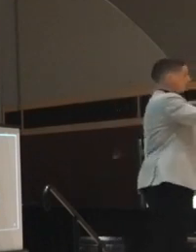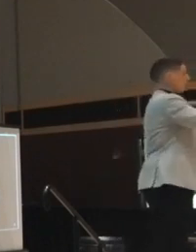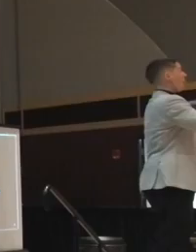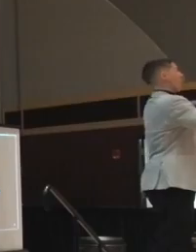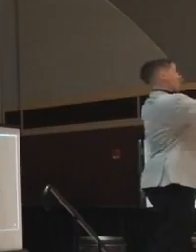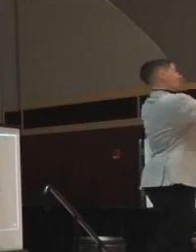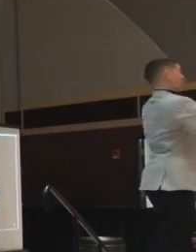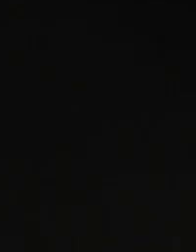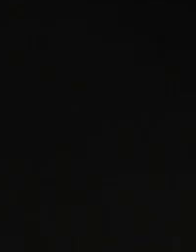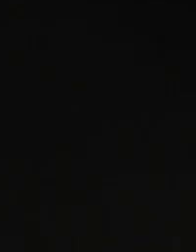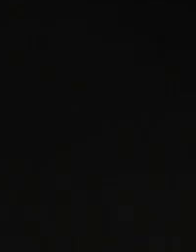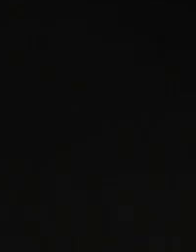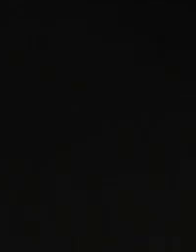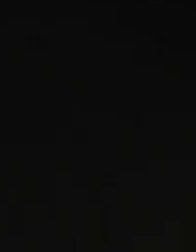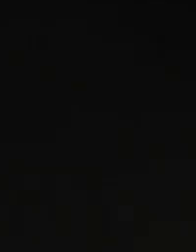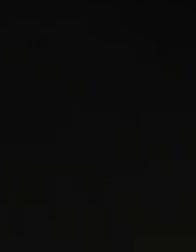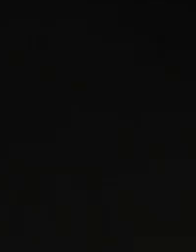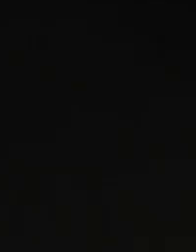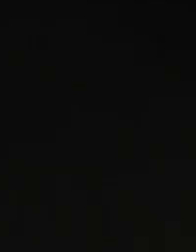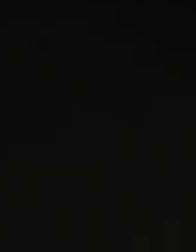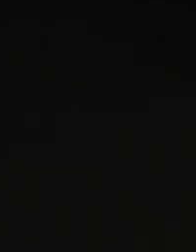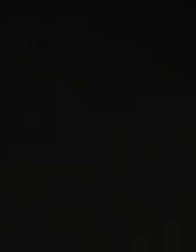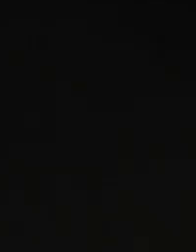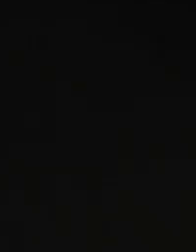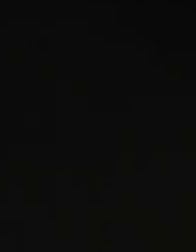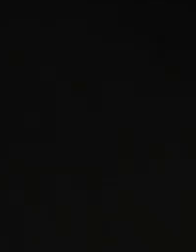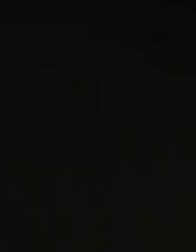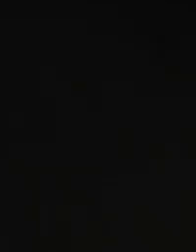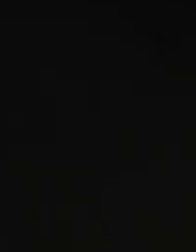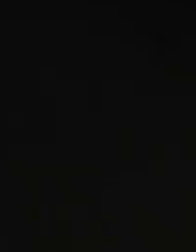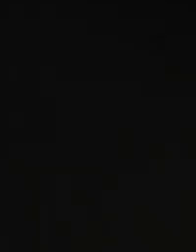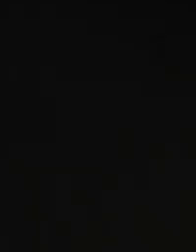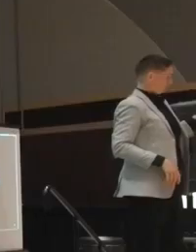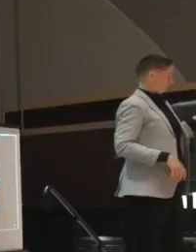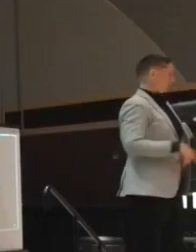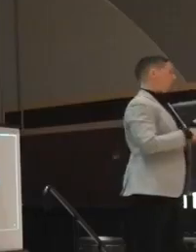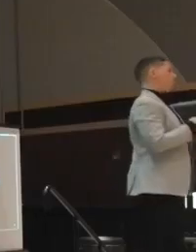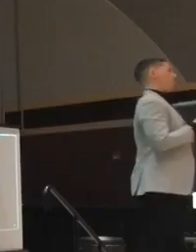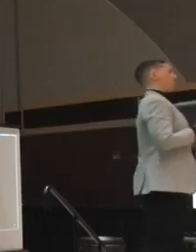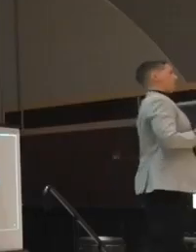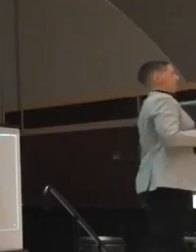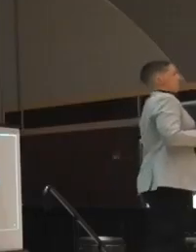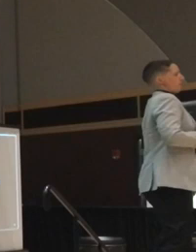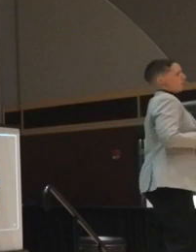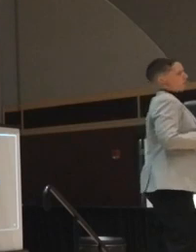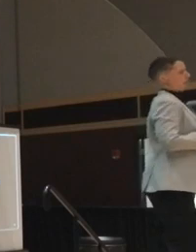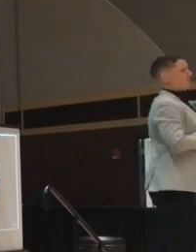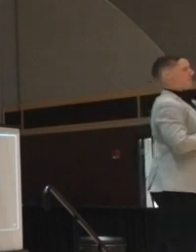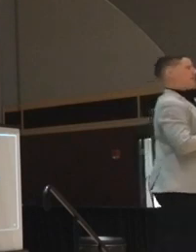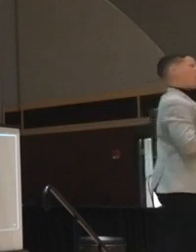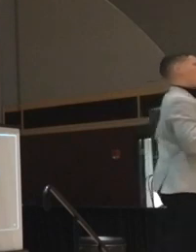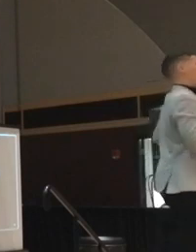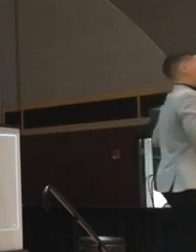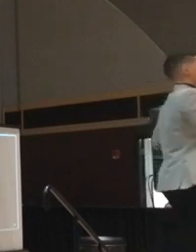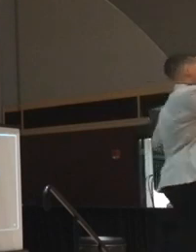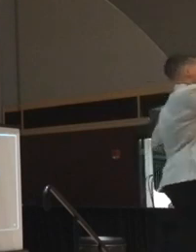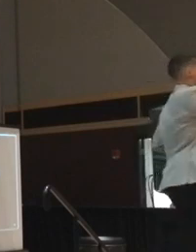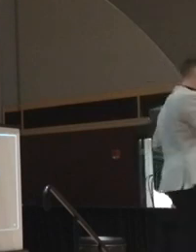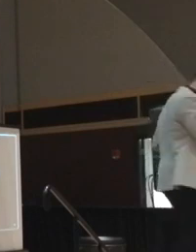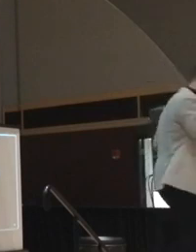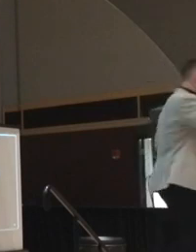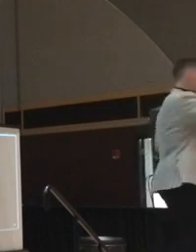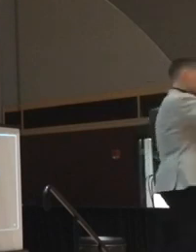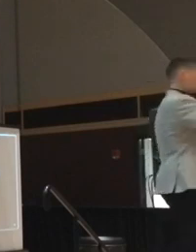doing this than the degreed engineers. They could MacGyver it. Yeah, we need those